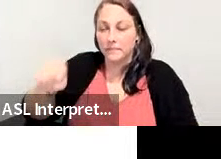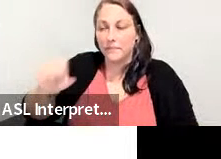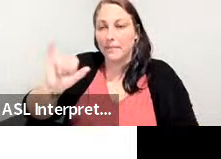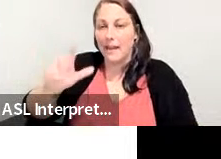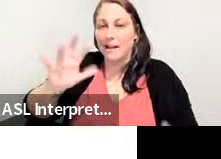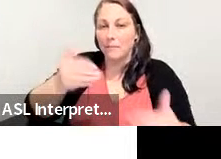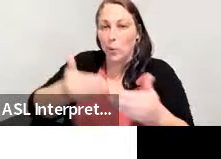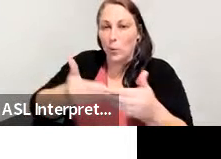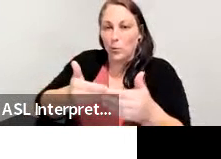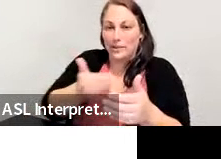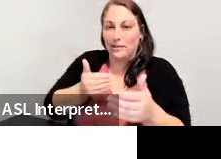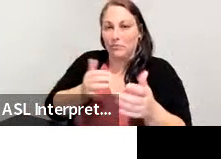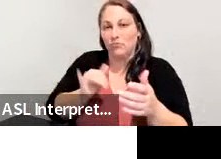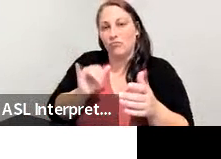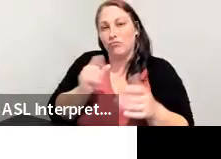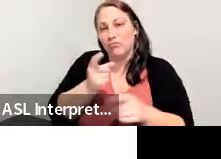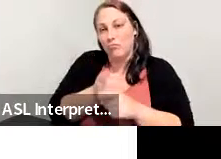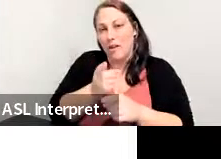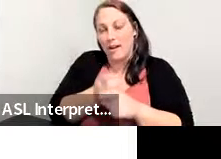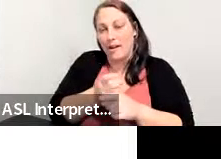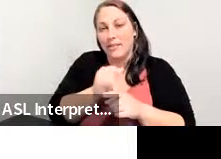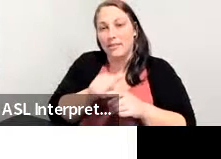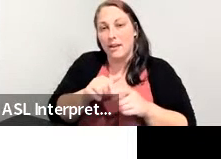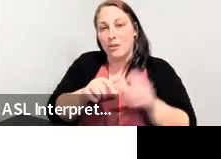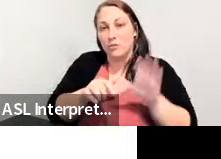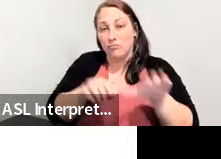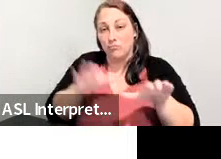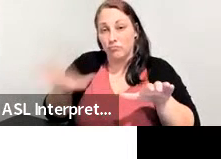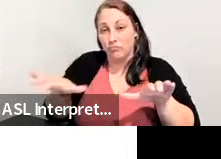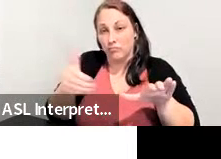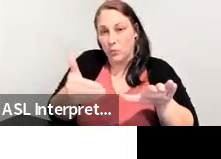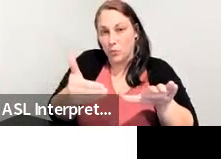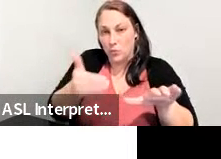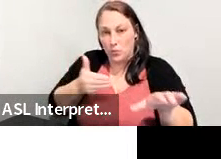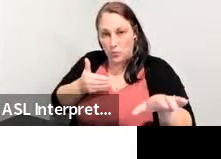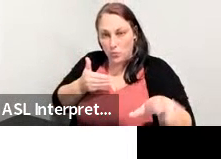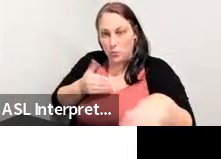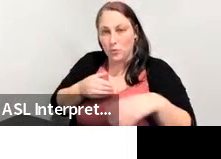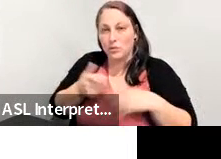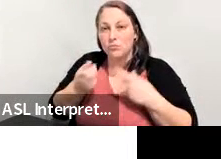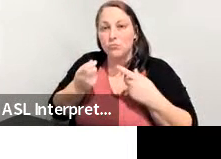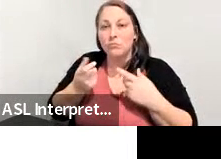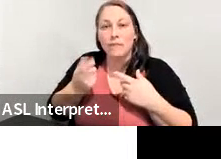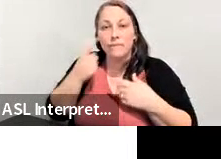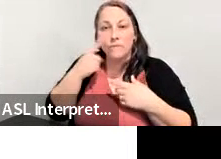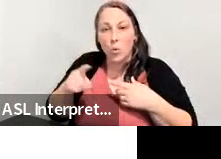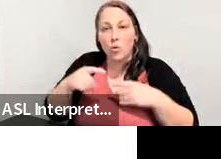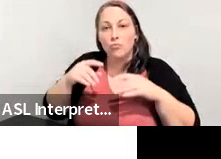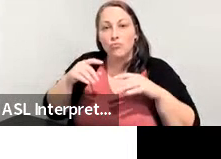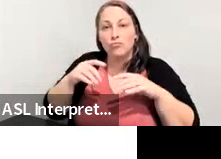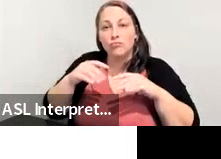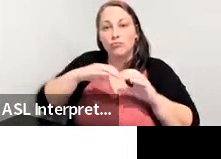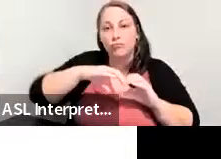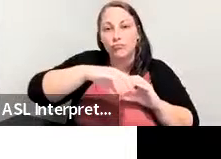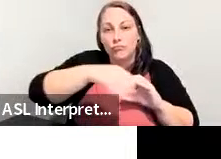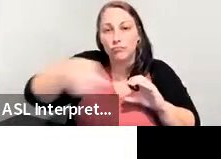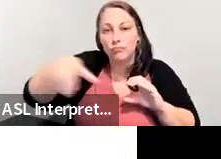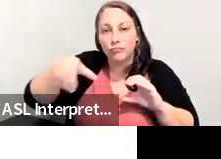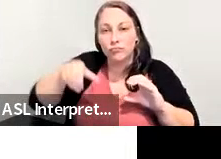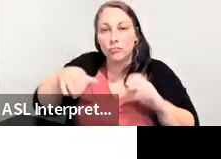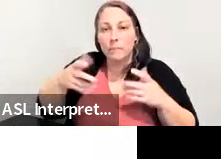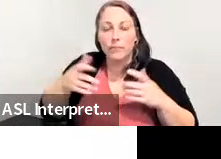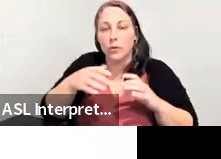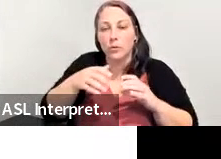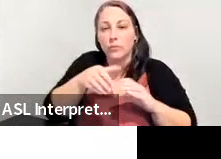we took a lot of effort in trying to break up the massing as much as possible. We looked at having this building be rotated